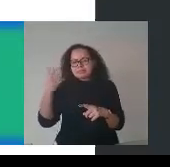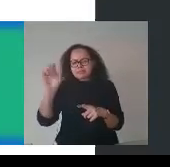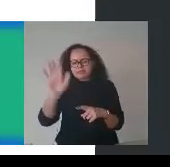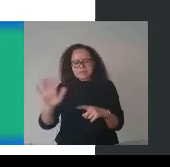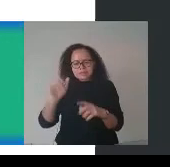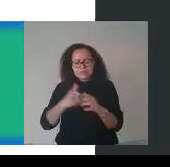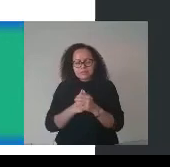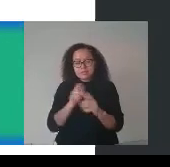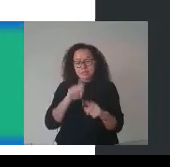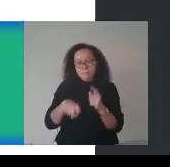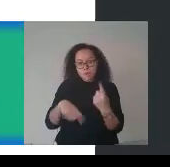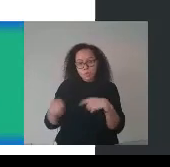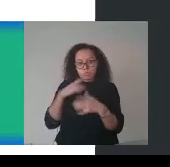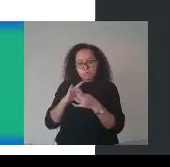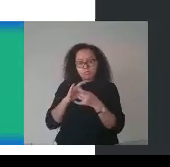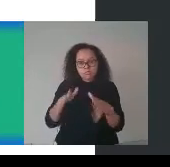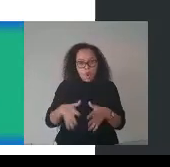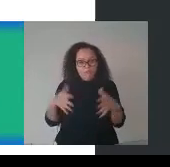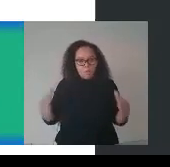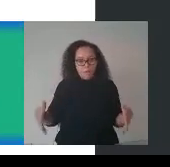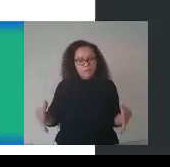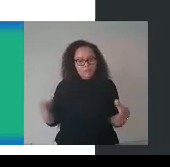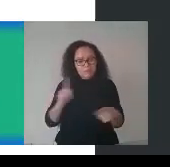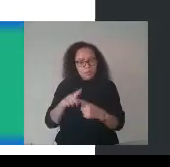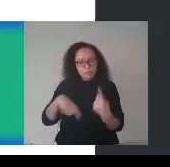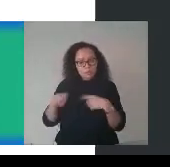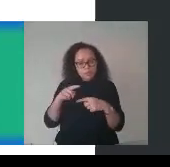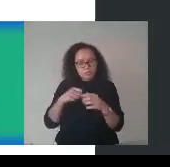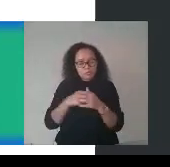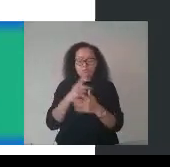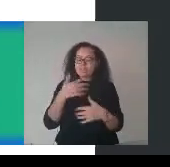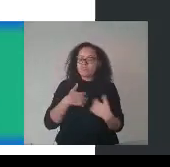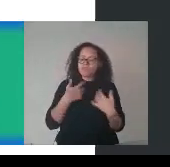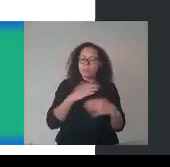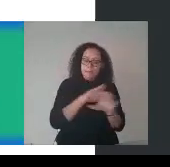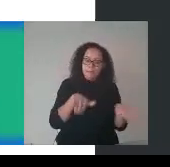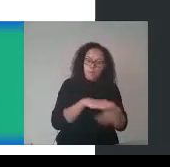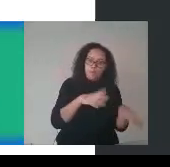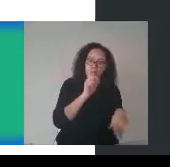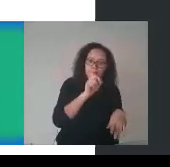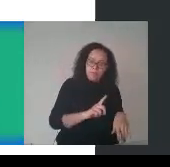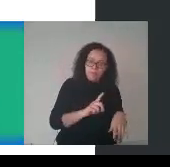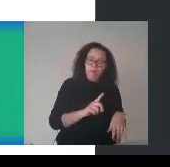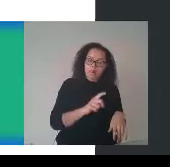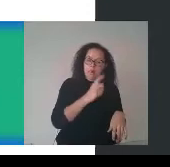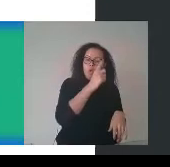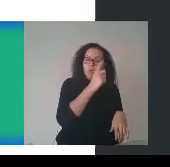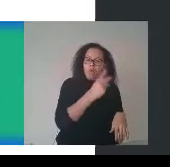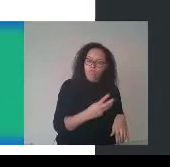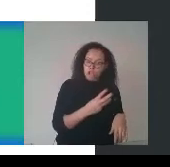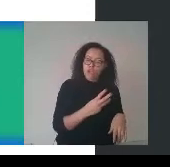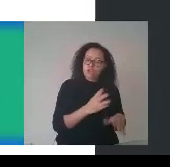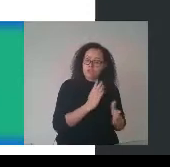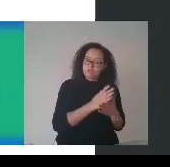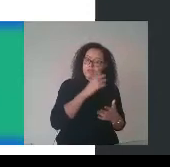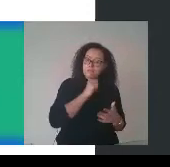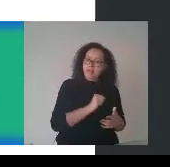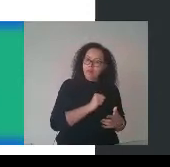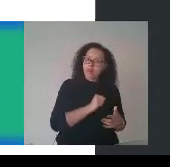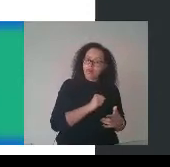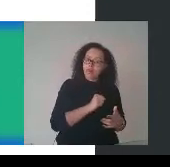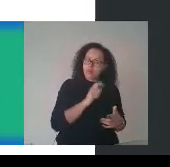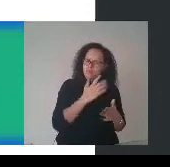are overweight, obese. And interestingly, for pool users, a third of them are male for an aqua exercise session, whereas traditionally